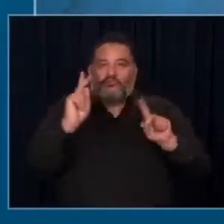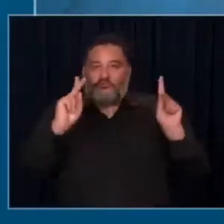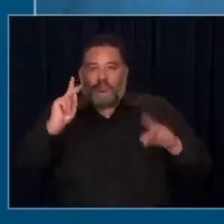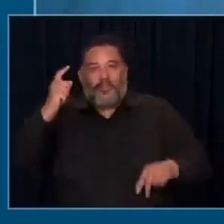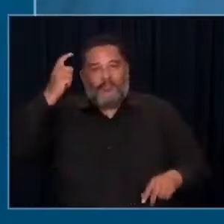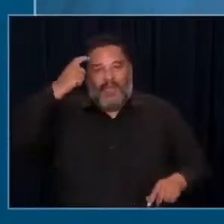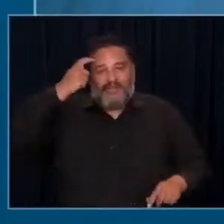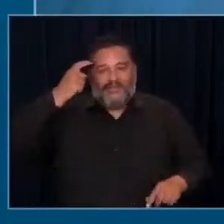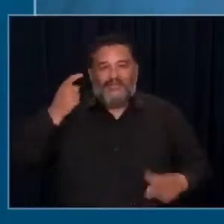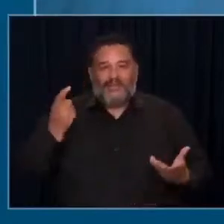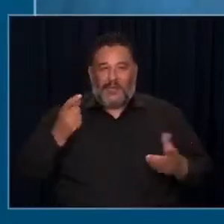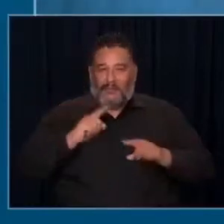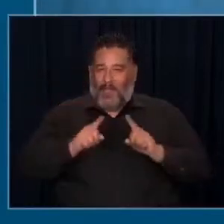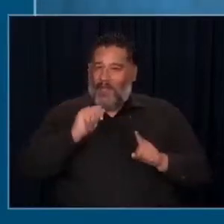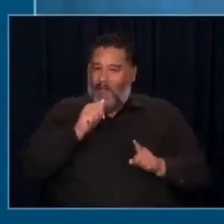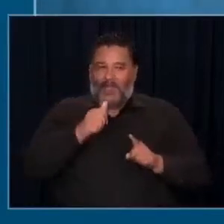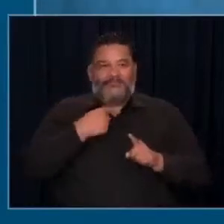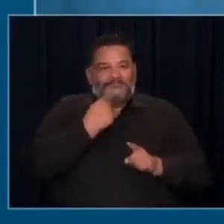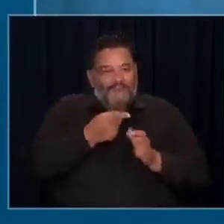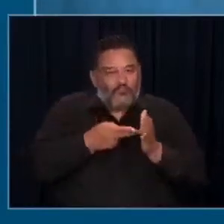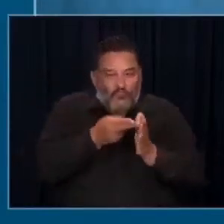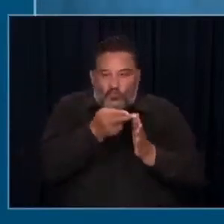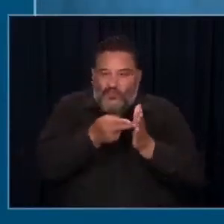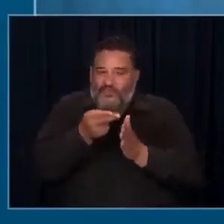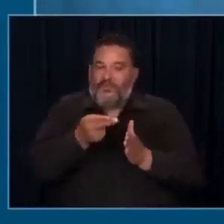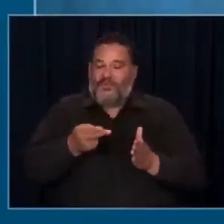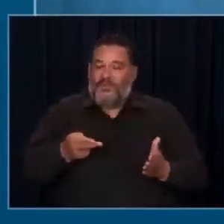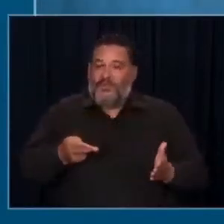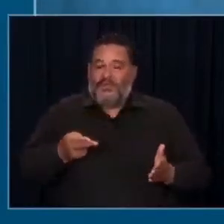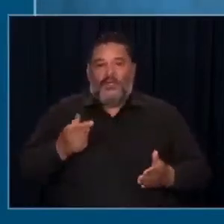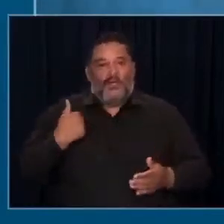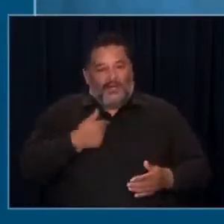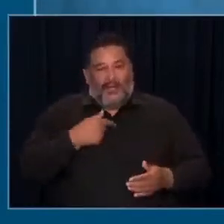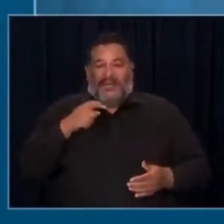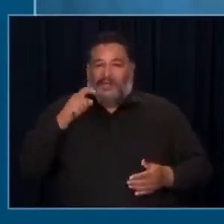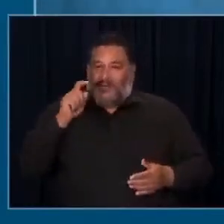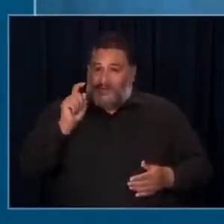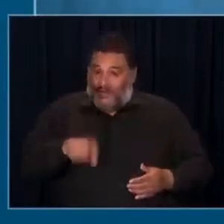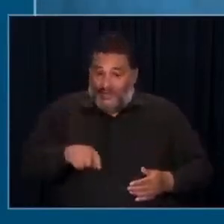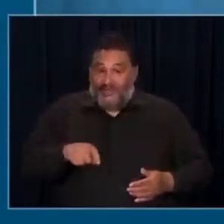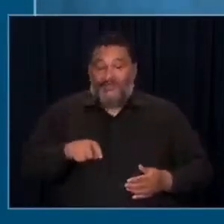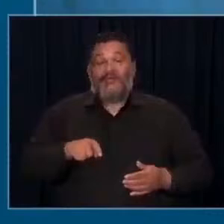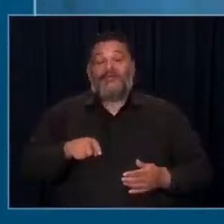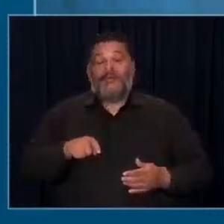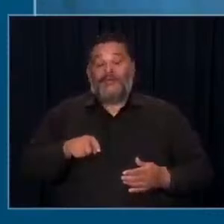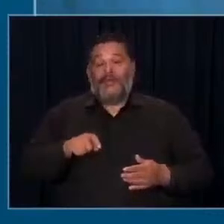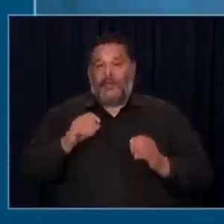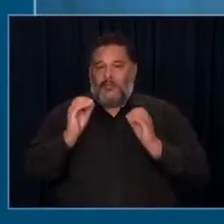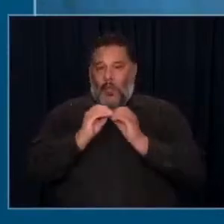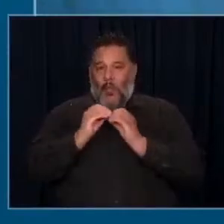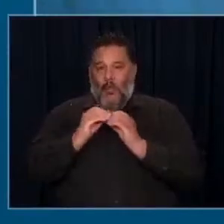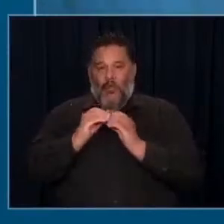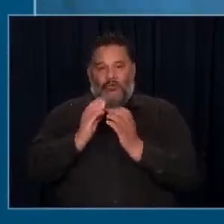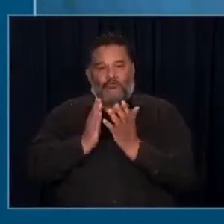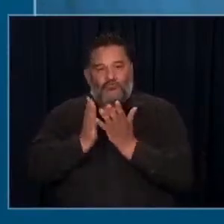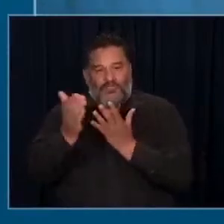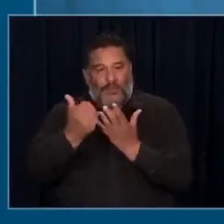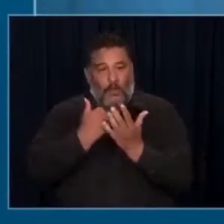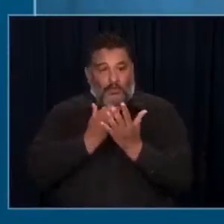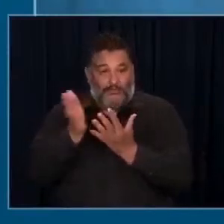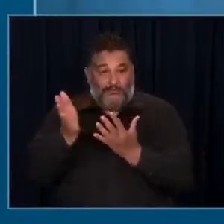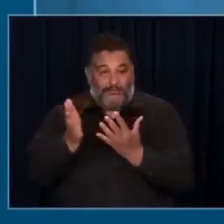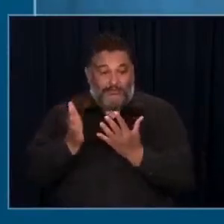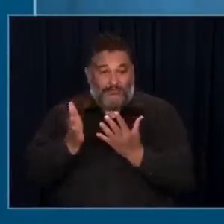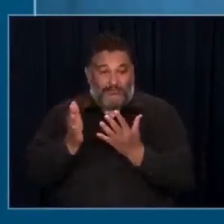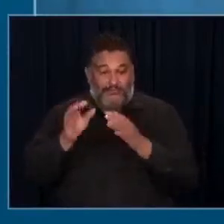not actually being truthful and honest. We need to sit down and we need to be a lot more transparent. If we go back